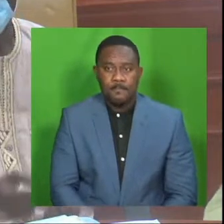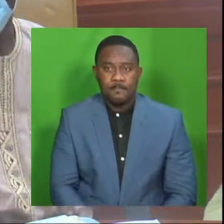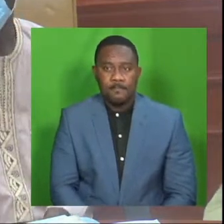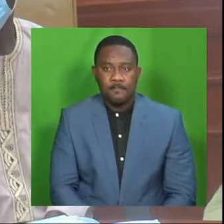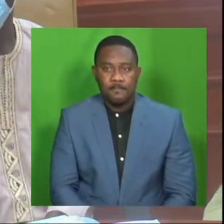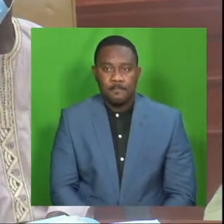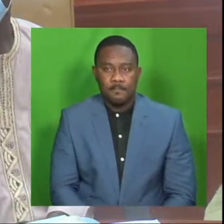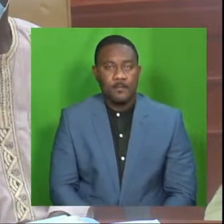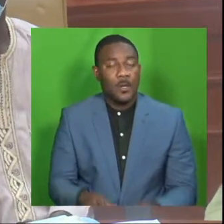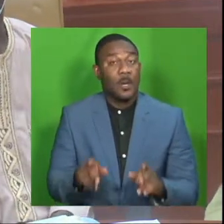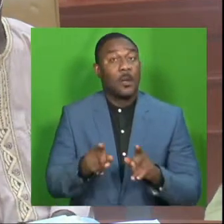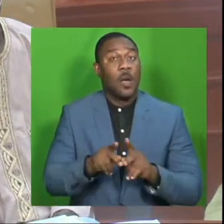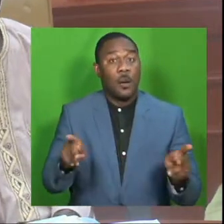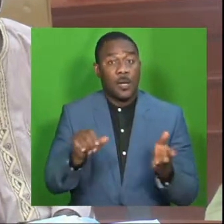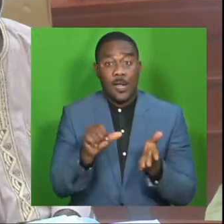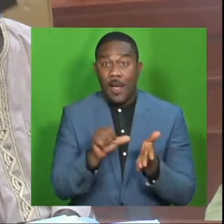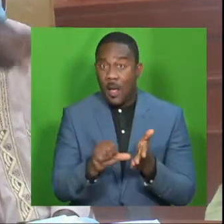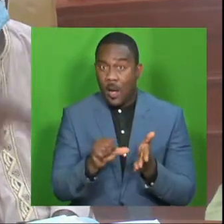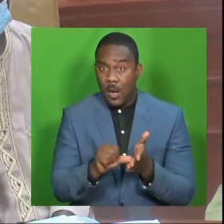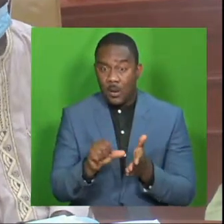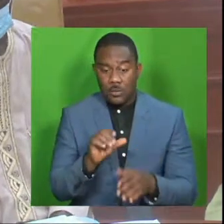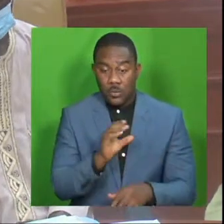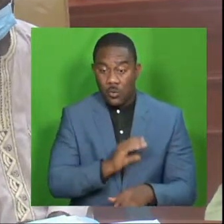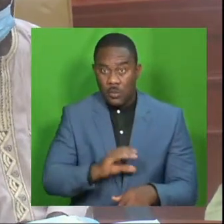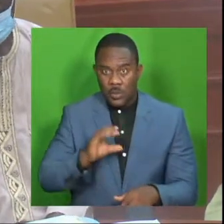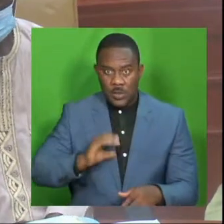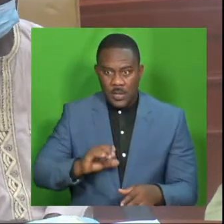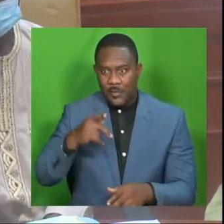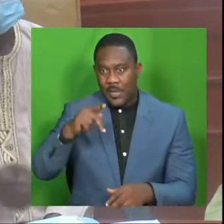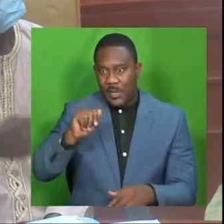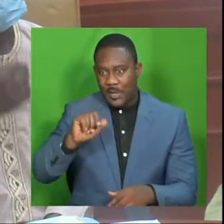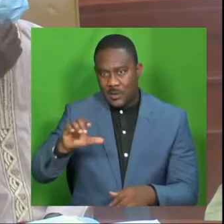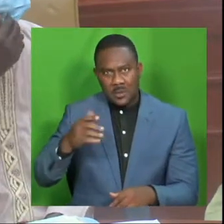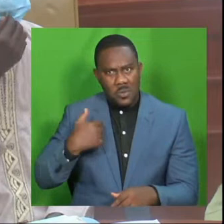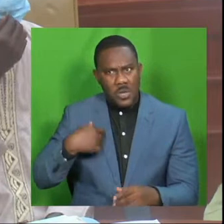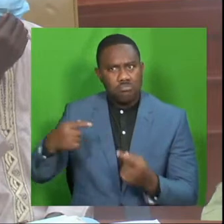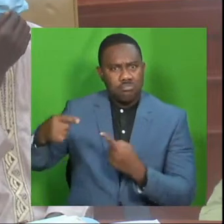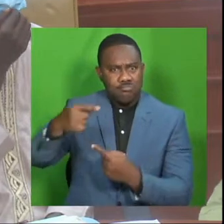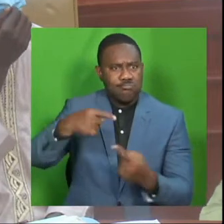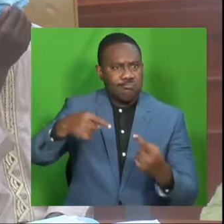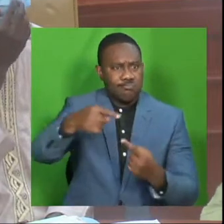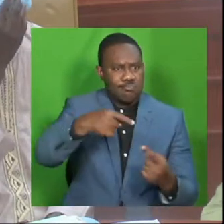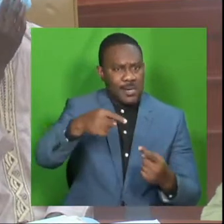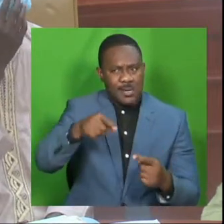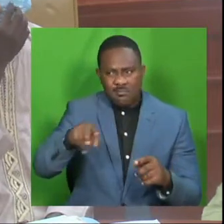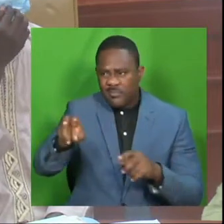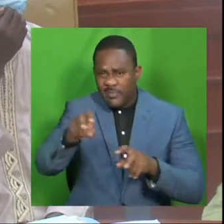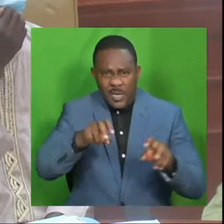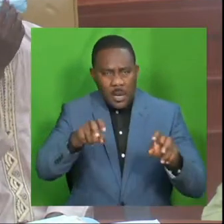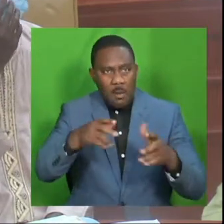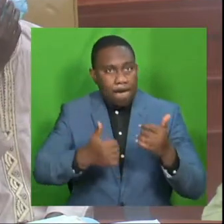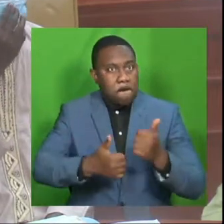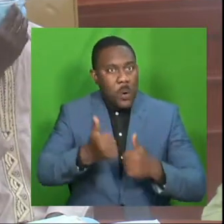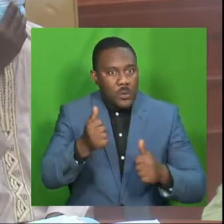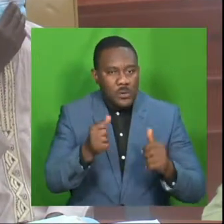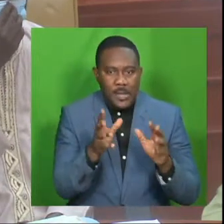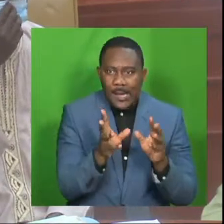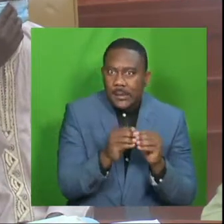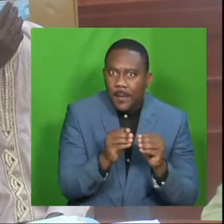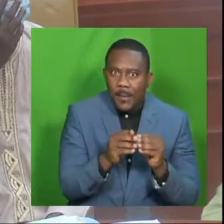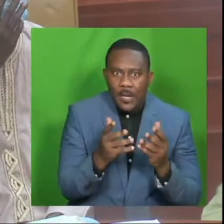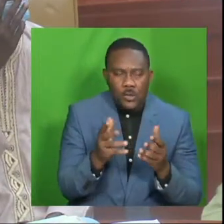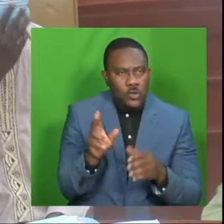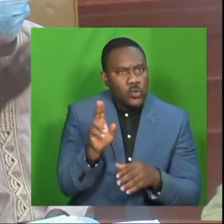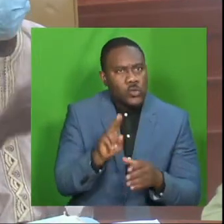Public Accounts Committee, in our rounds, you will see that most of the assemblies will misuse